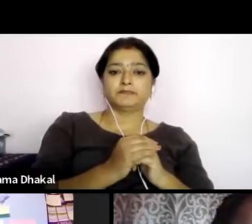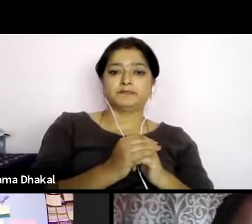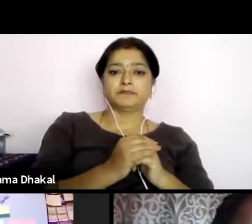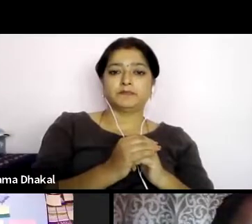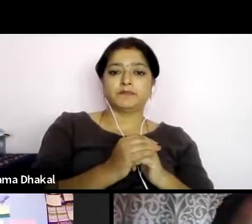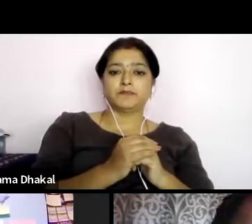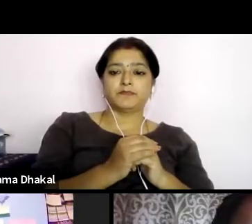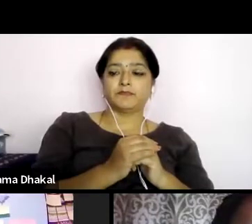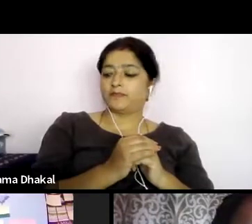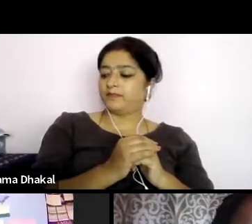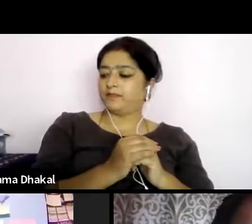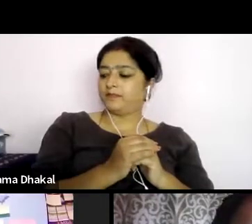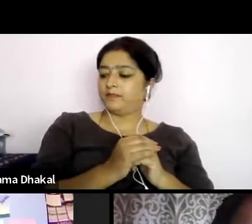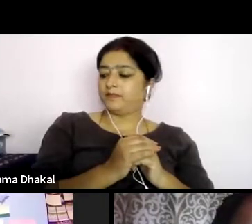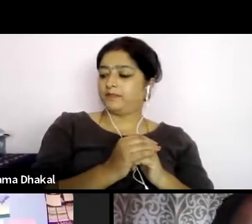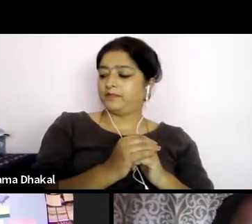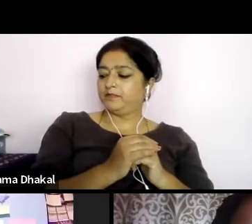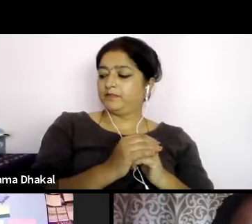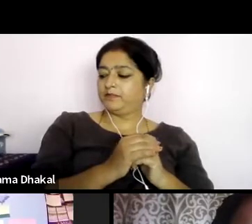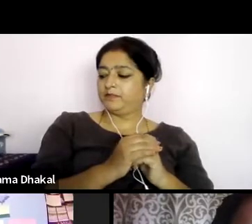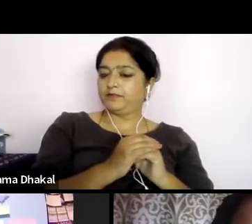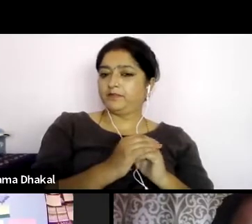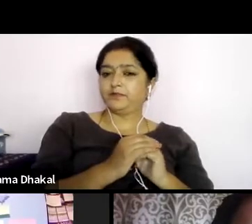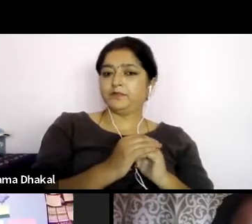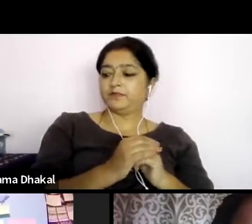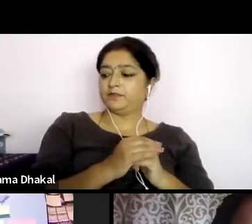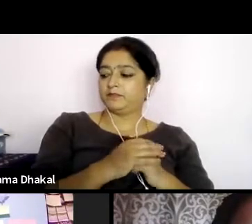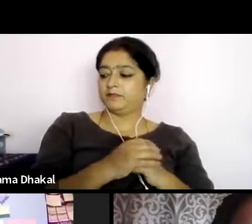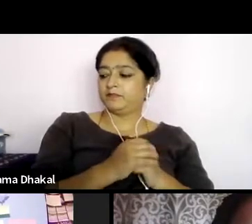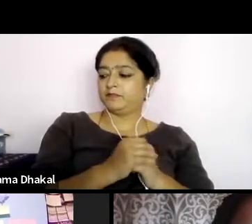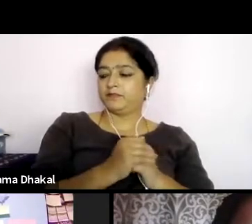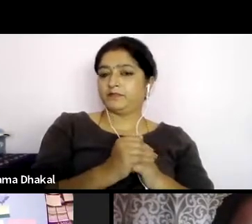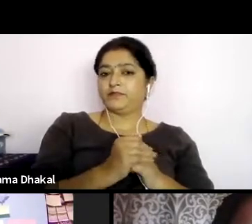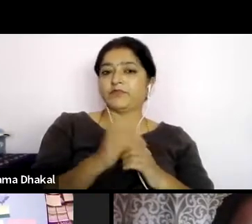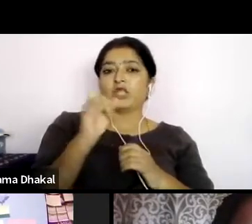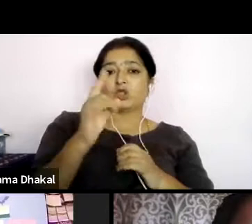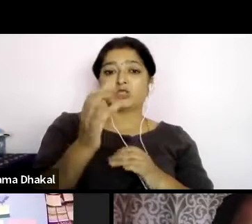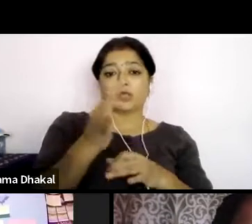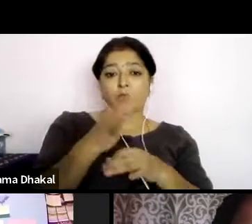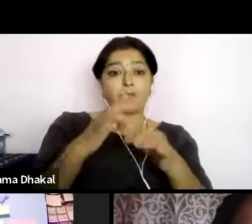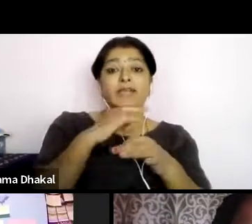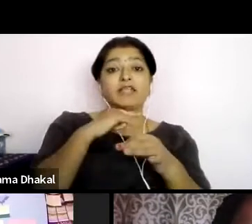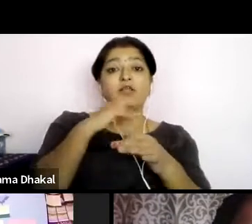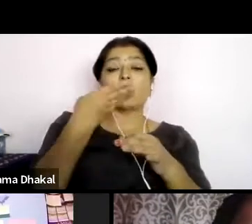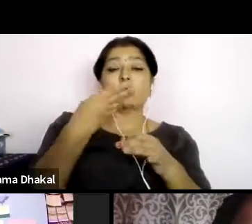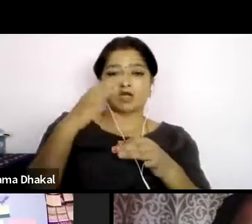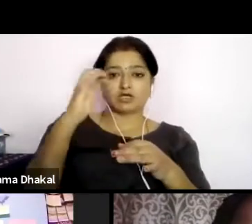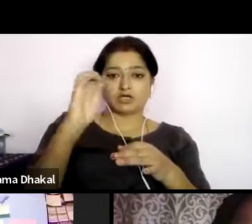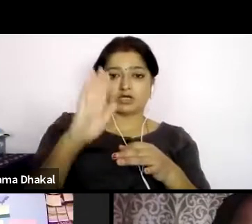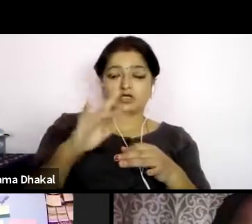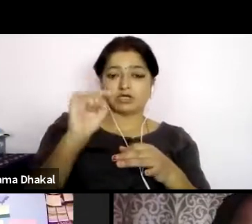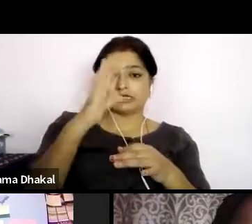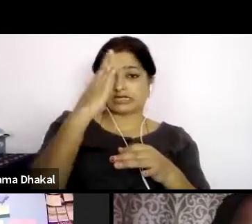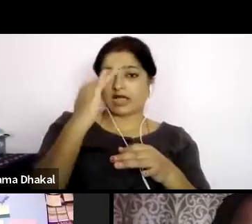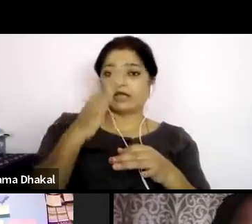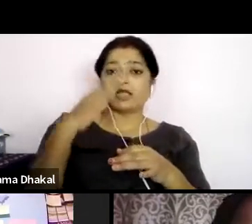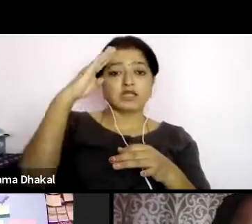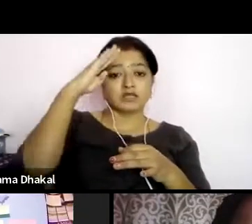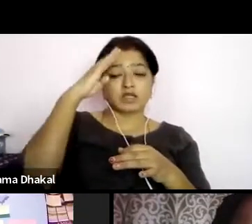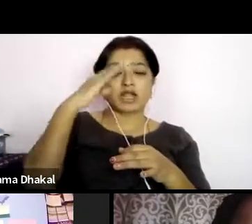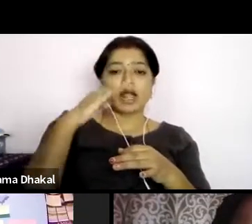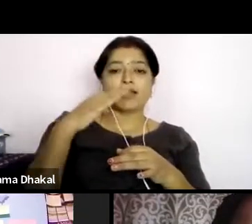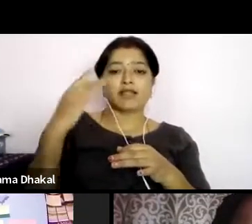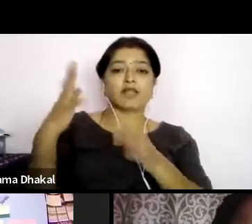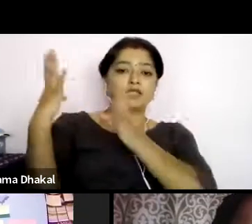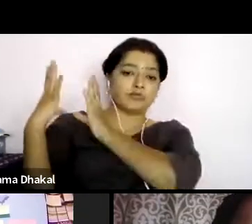accountable. And I think one of the key ways or the key issue that we face is that policymakers and government officials